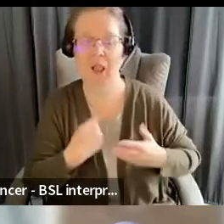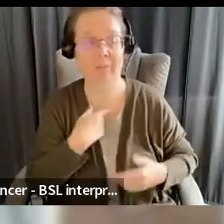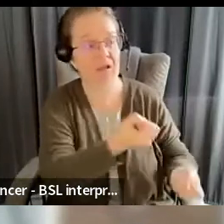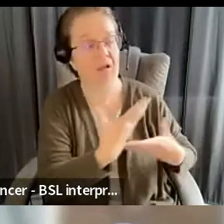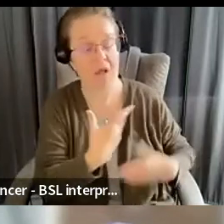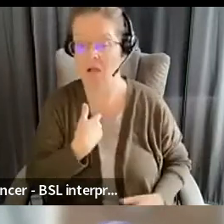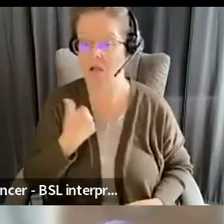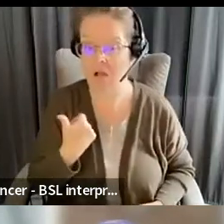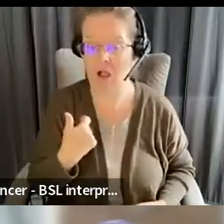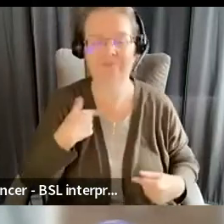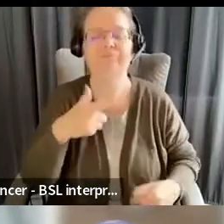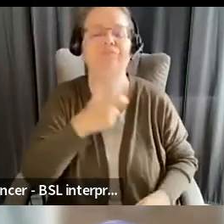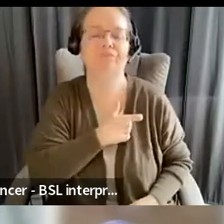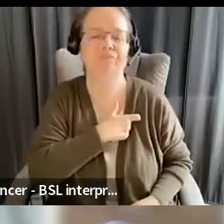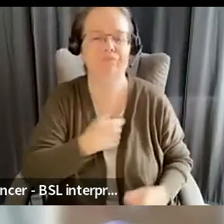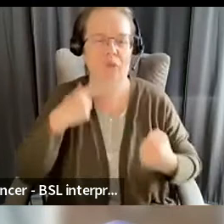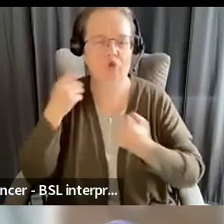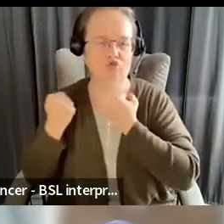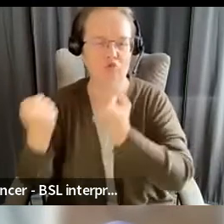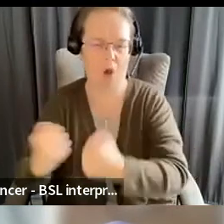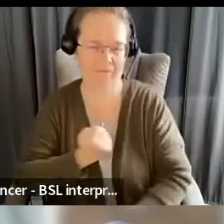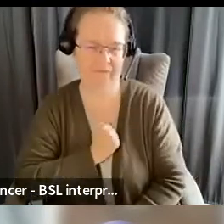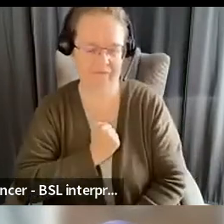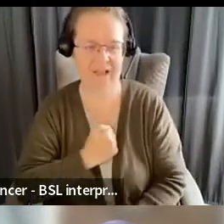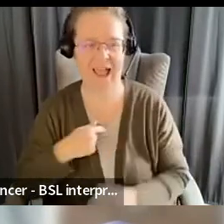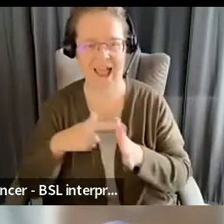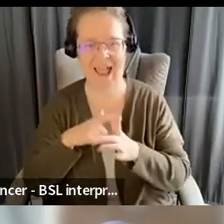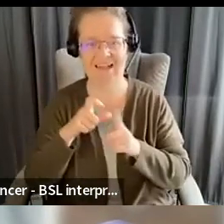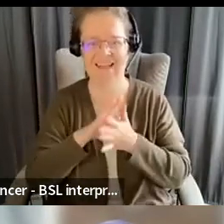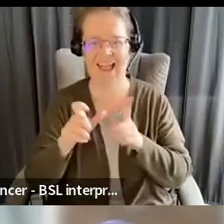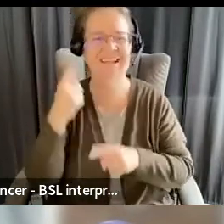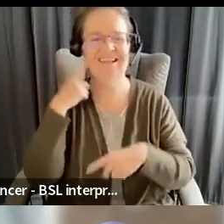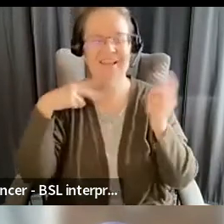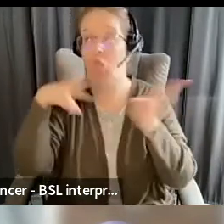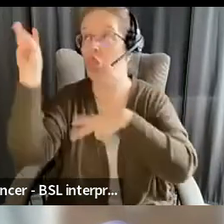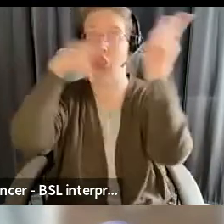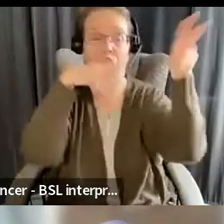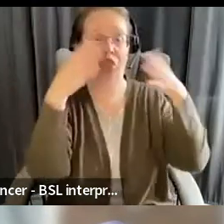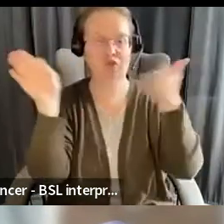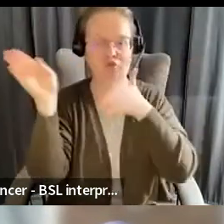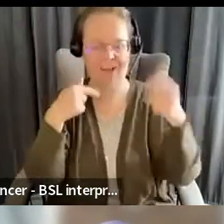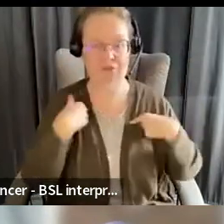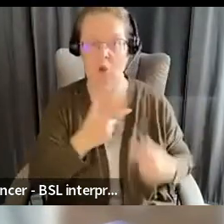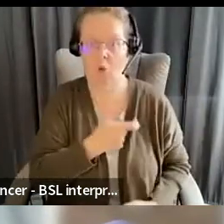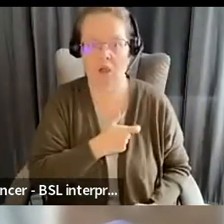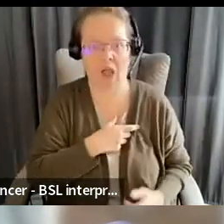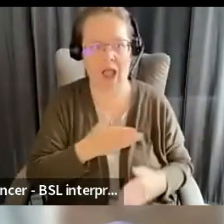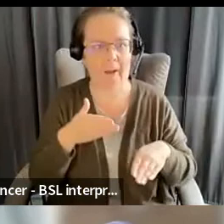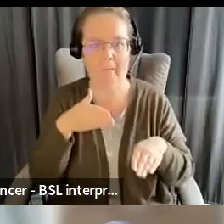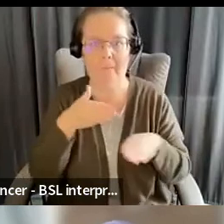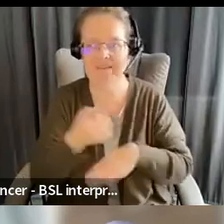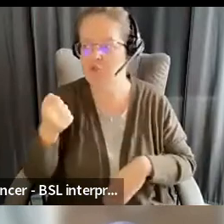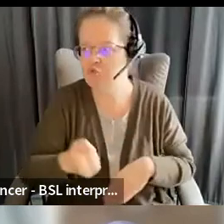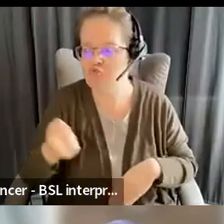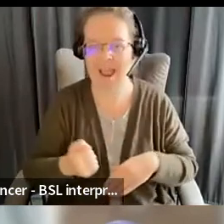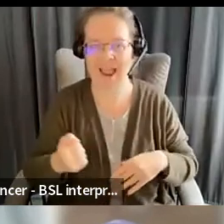really anxious when I drive, and having ADHD, I'll get quite distracted. So I get really nervous during kind of really busy times when there's